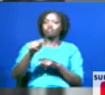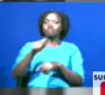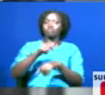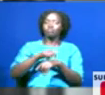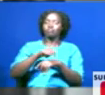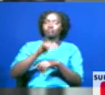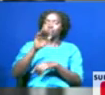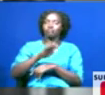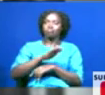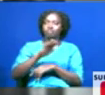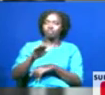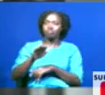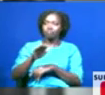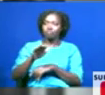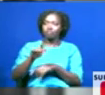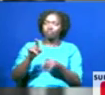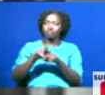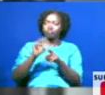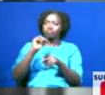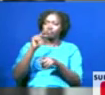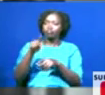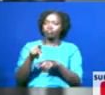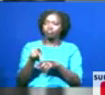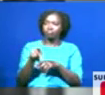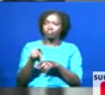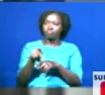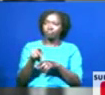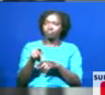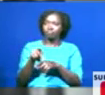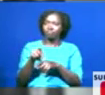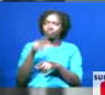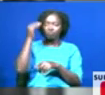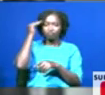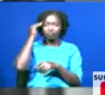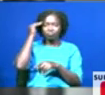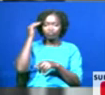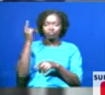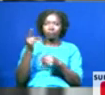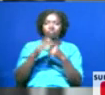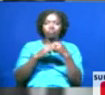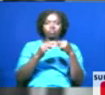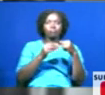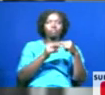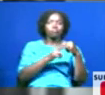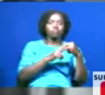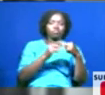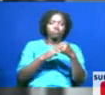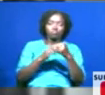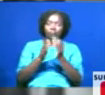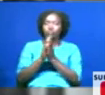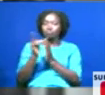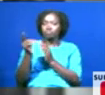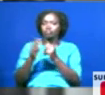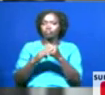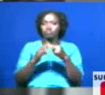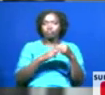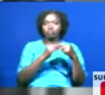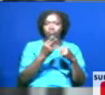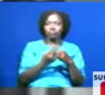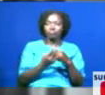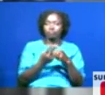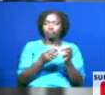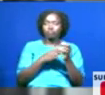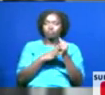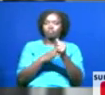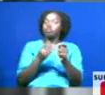Parliament. As Member of Parliament for Githunguri and Mathare between 1979 and 1992, Magugu spearheaded